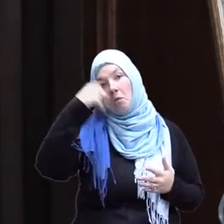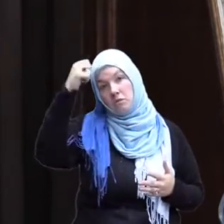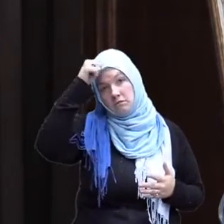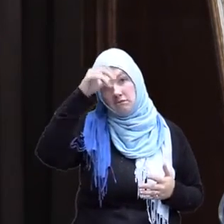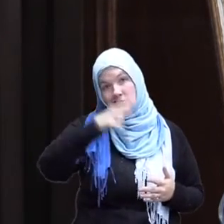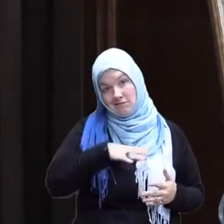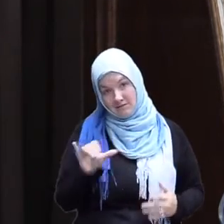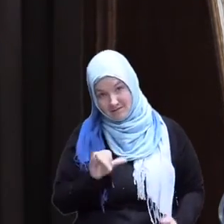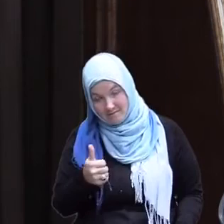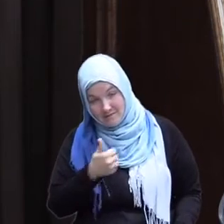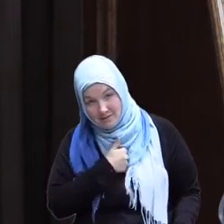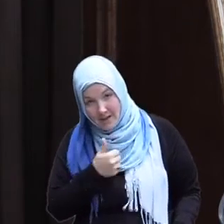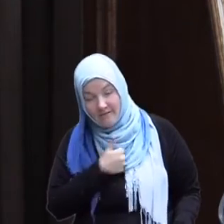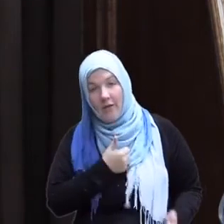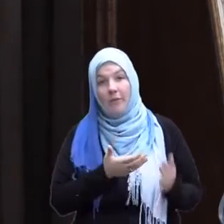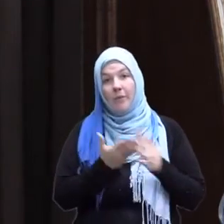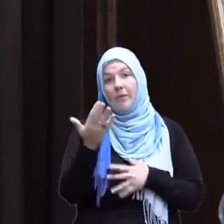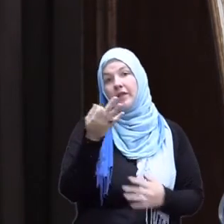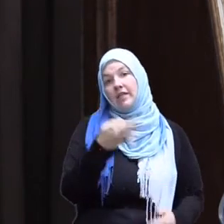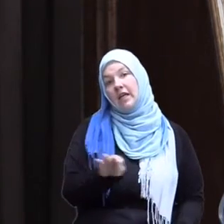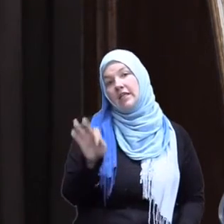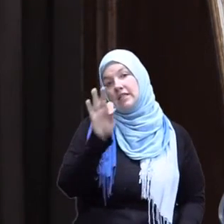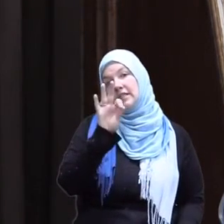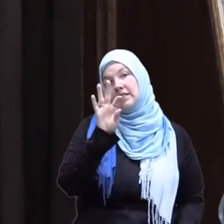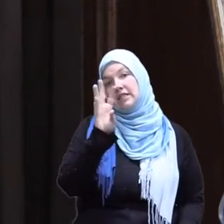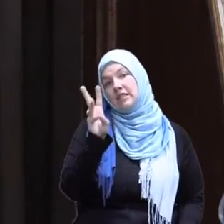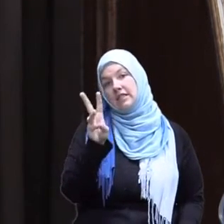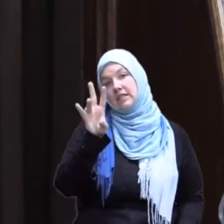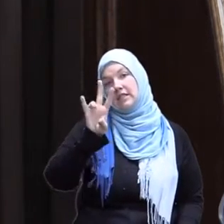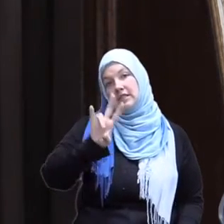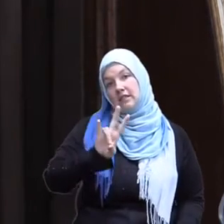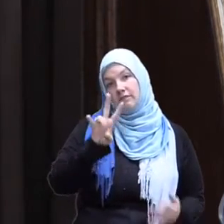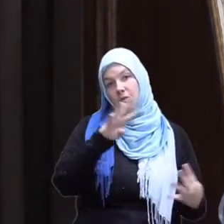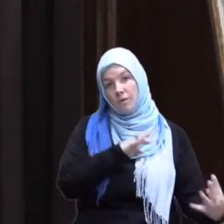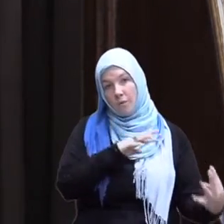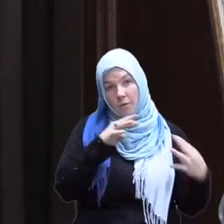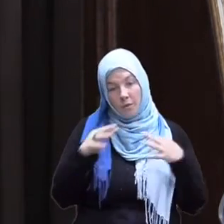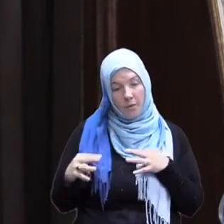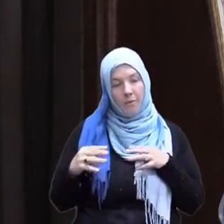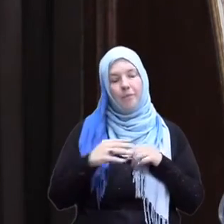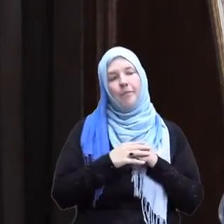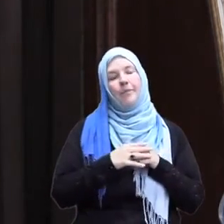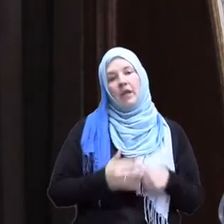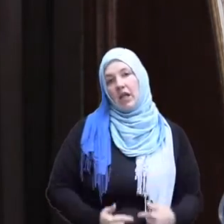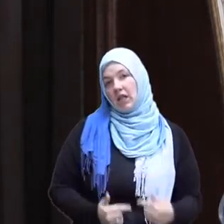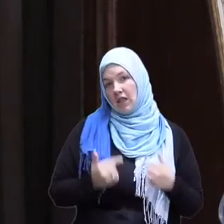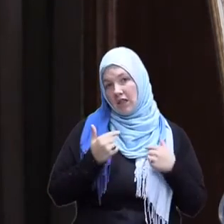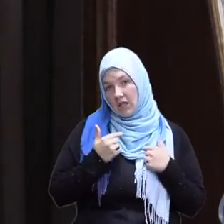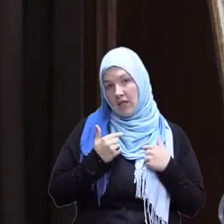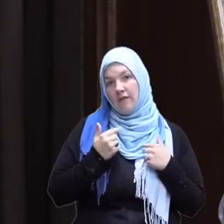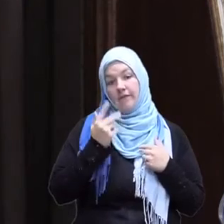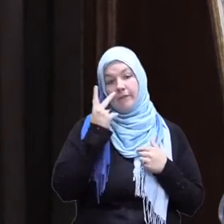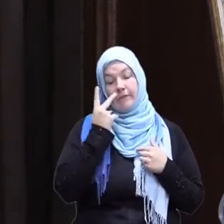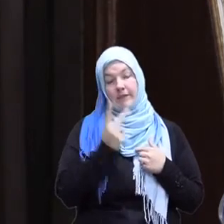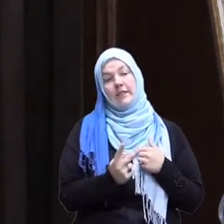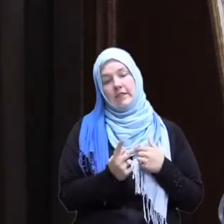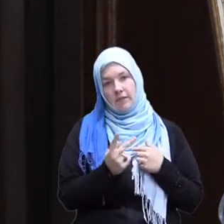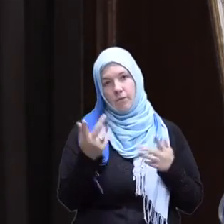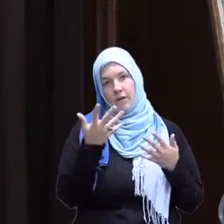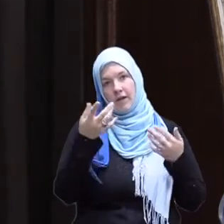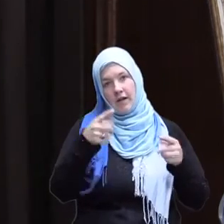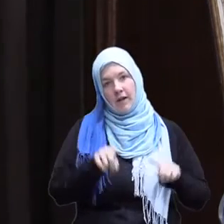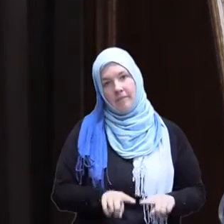myself through the 1967 war and lived after to see